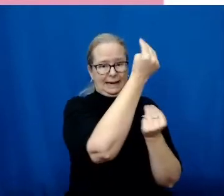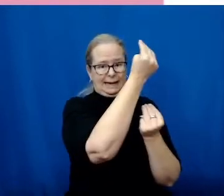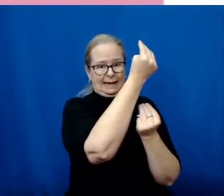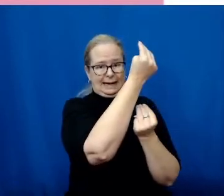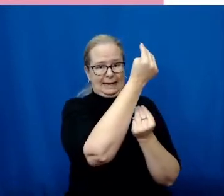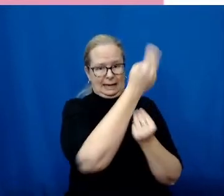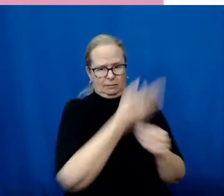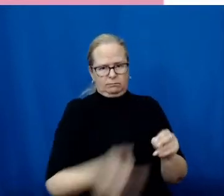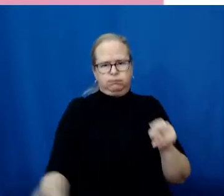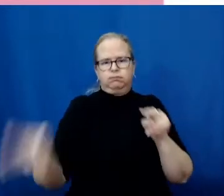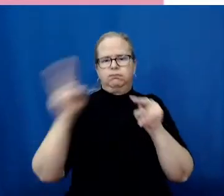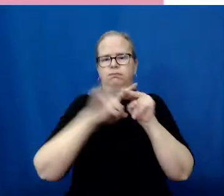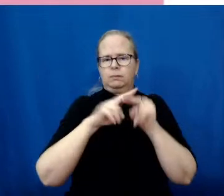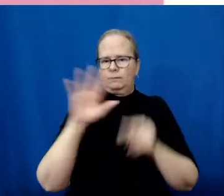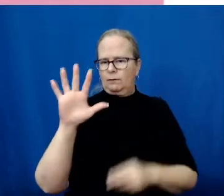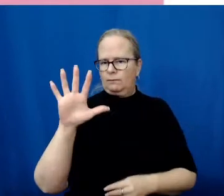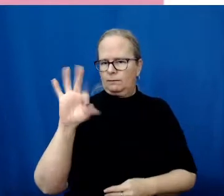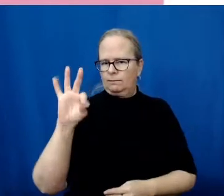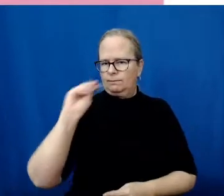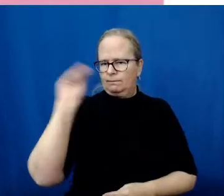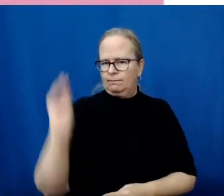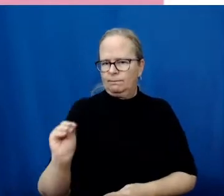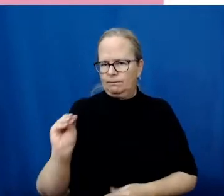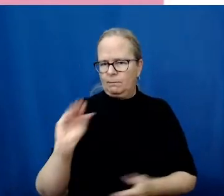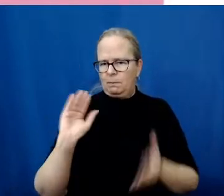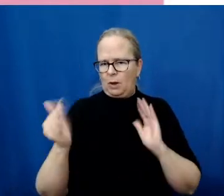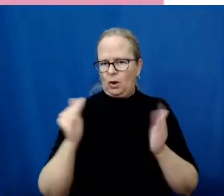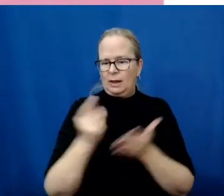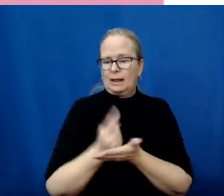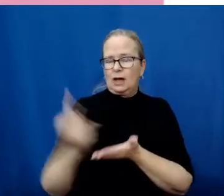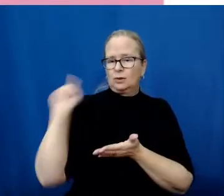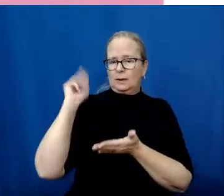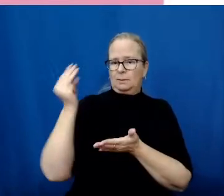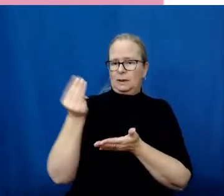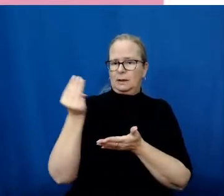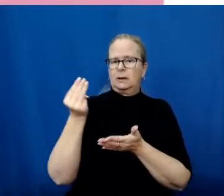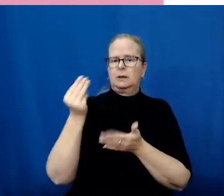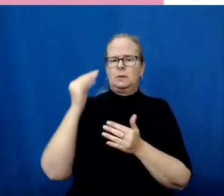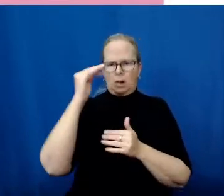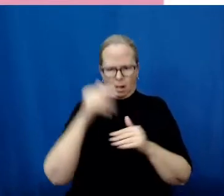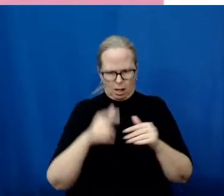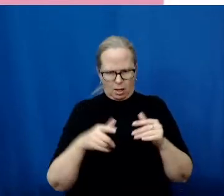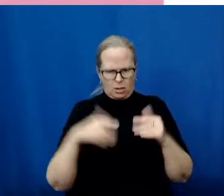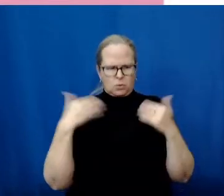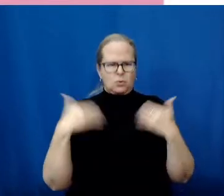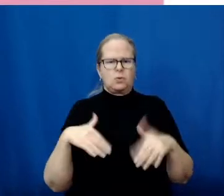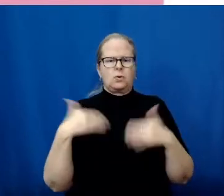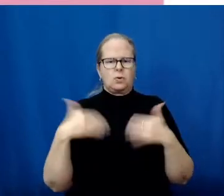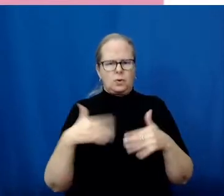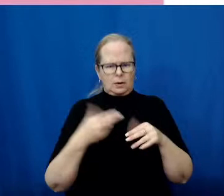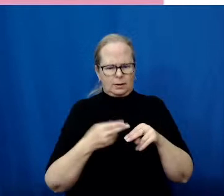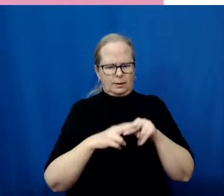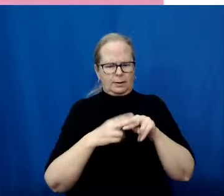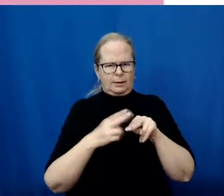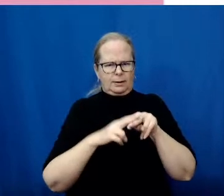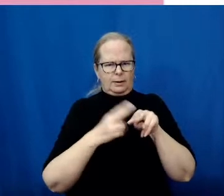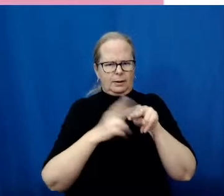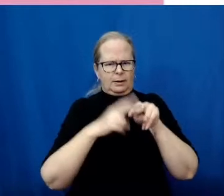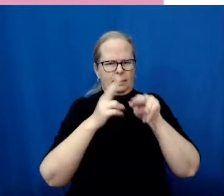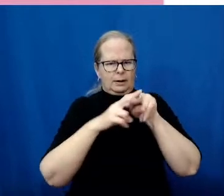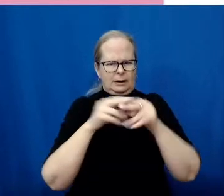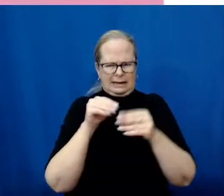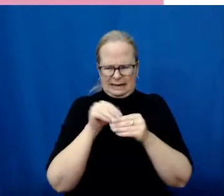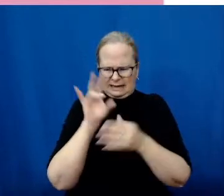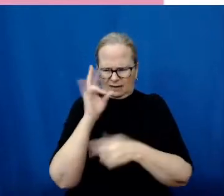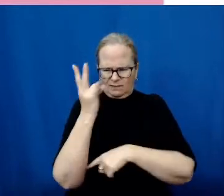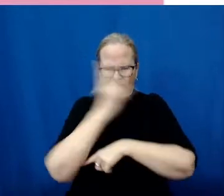is even a bit higher than the 7-day average increase in cases. So we now have a higher